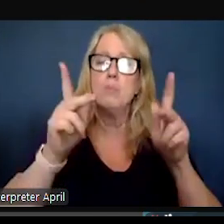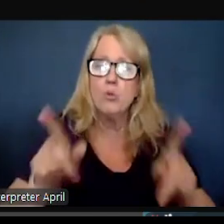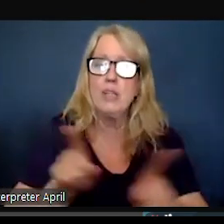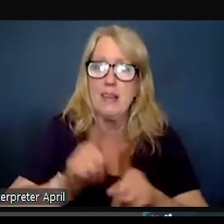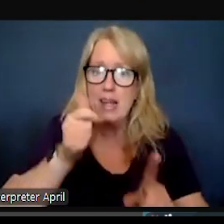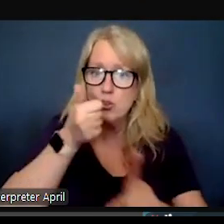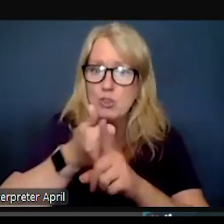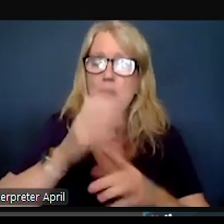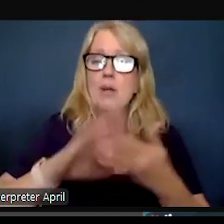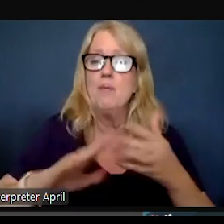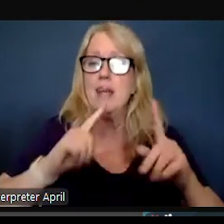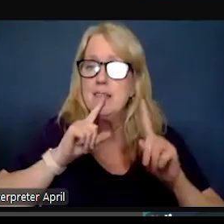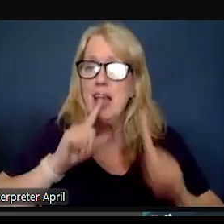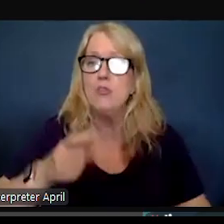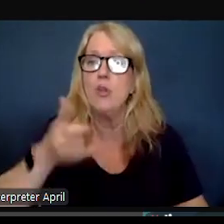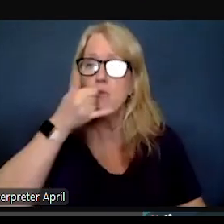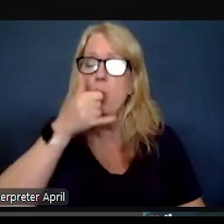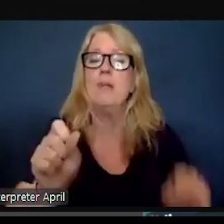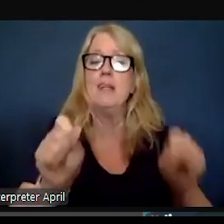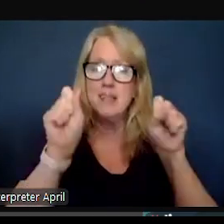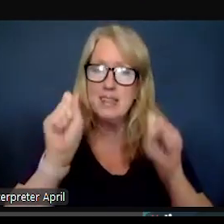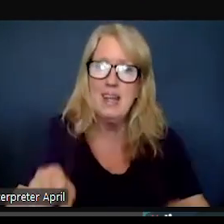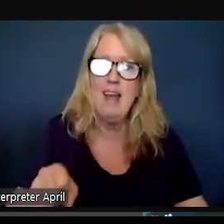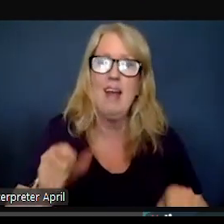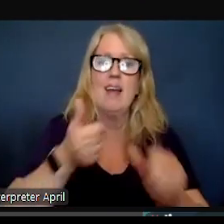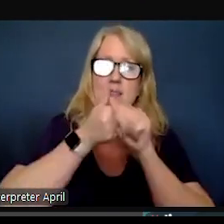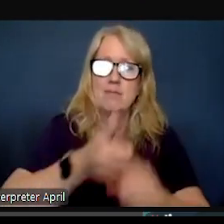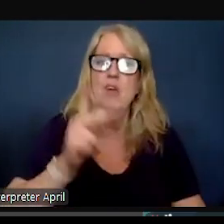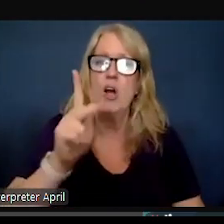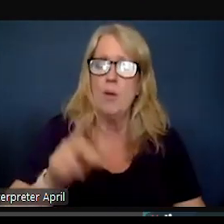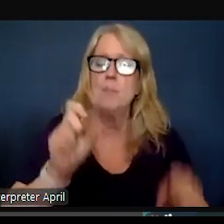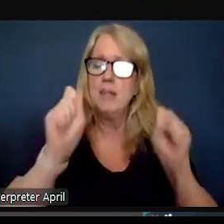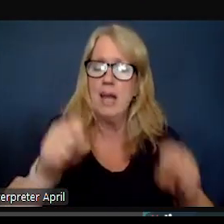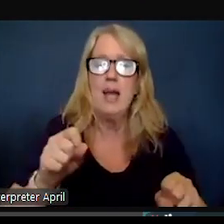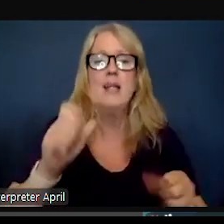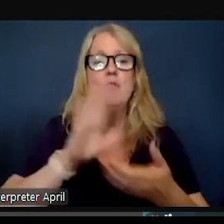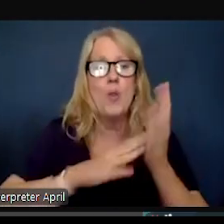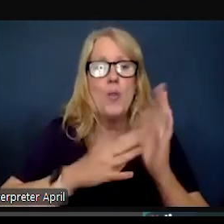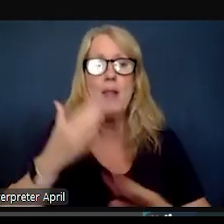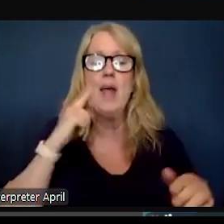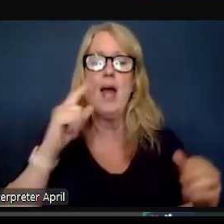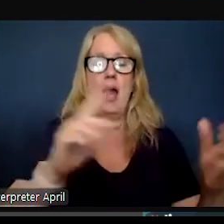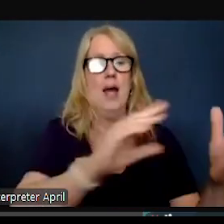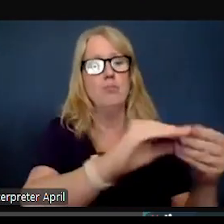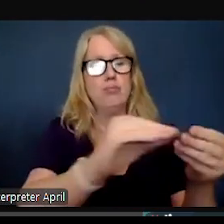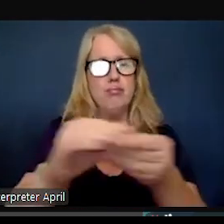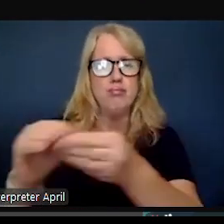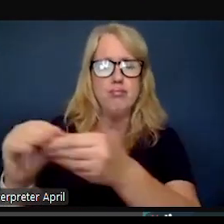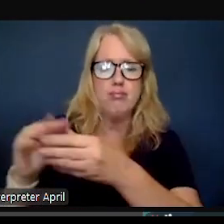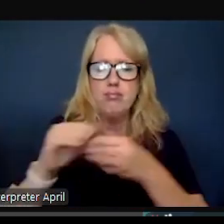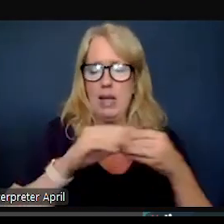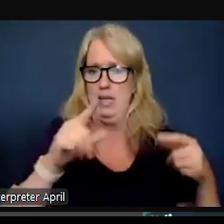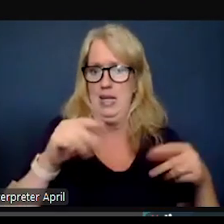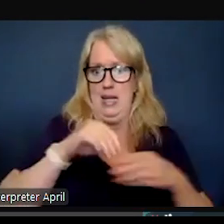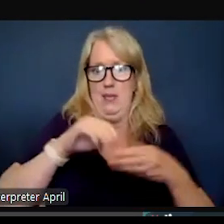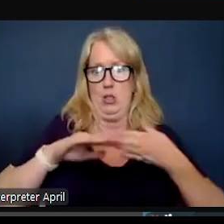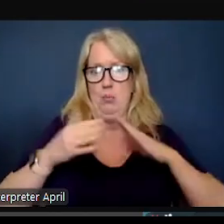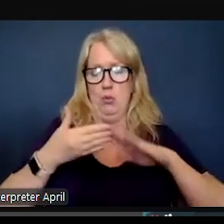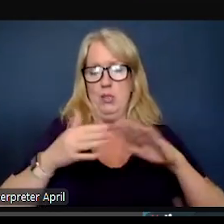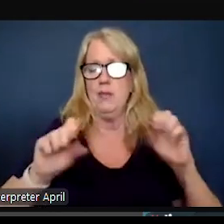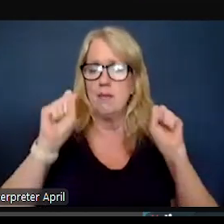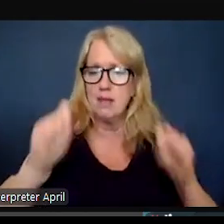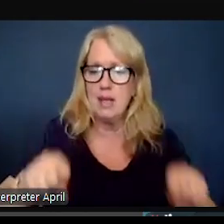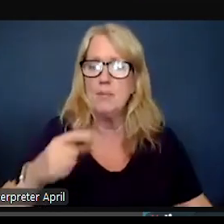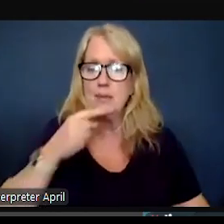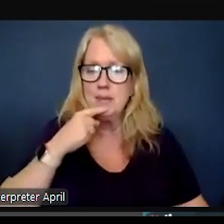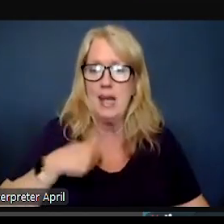is answering the phone, someone like you can follow up, and that it becomes a word of mouth for this community, my community, being able to